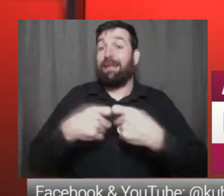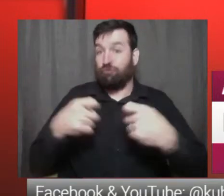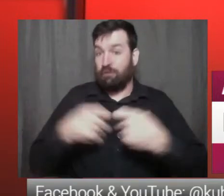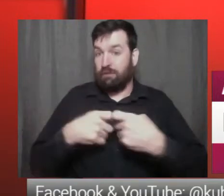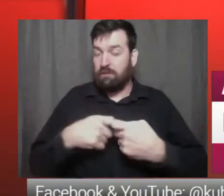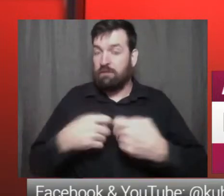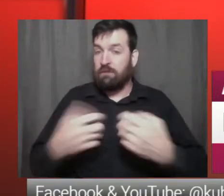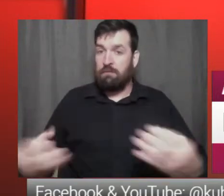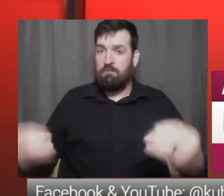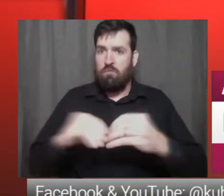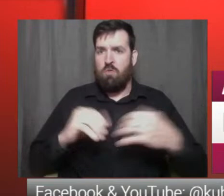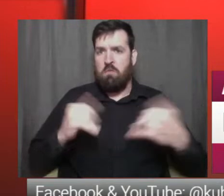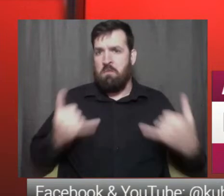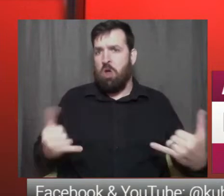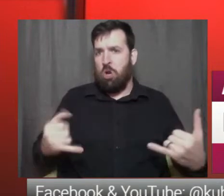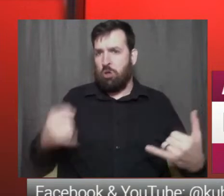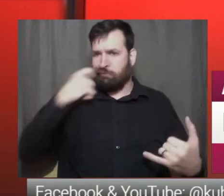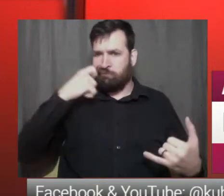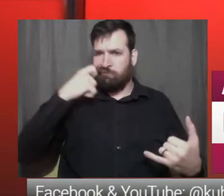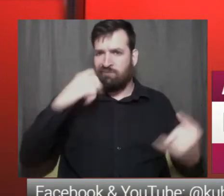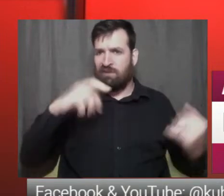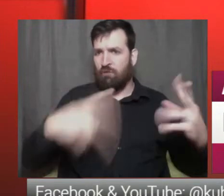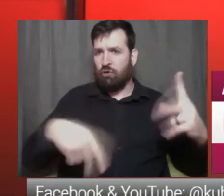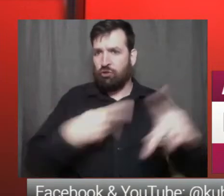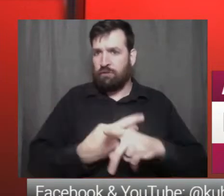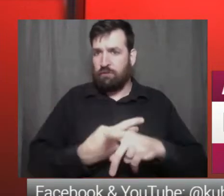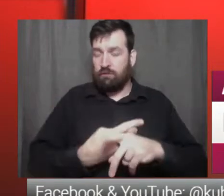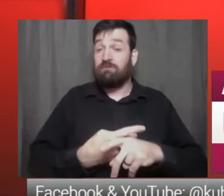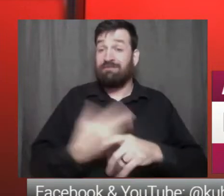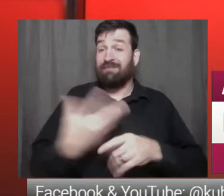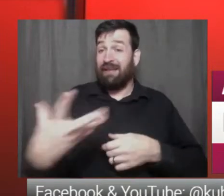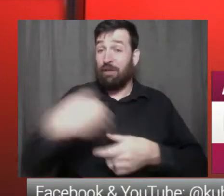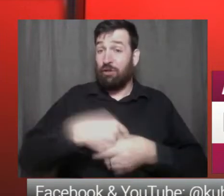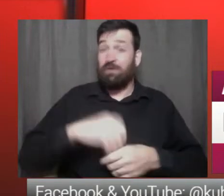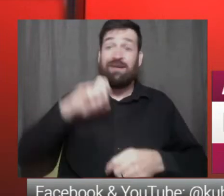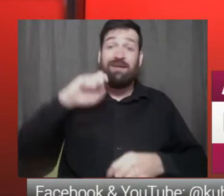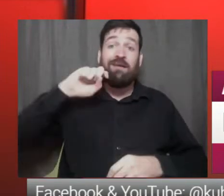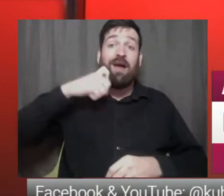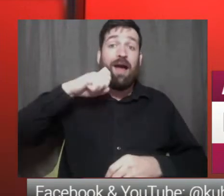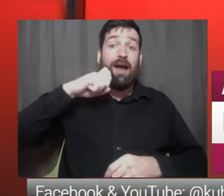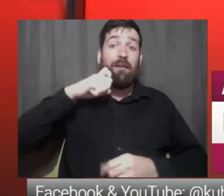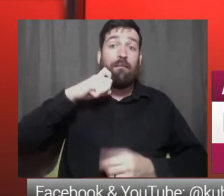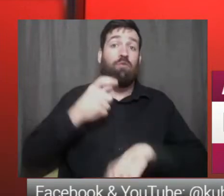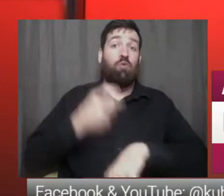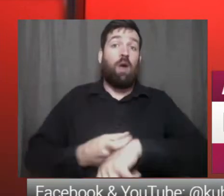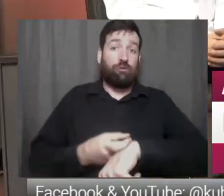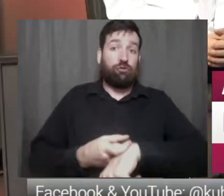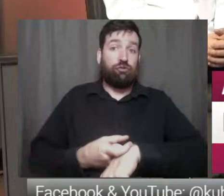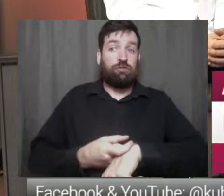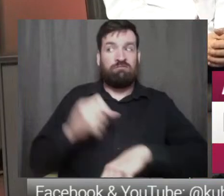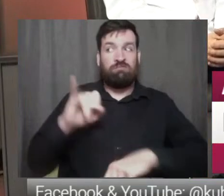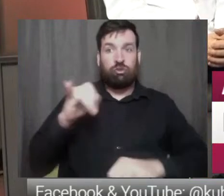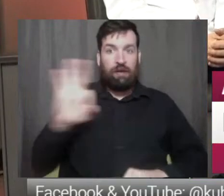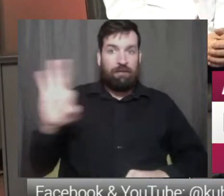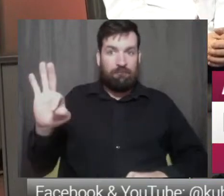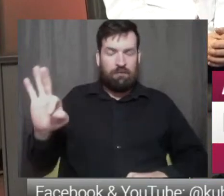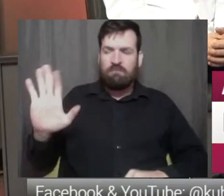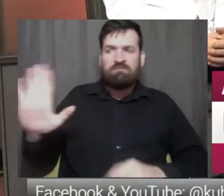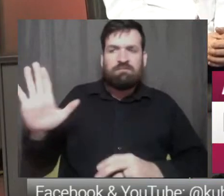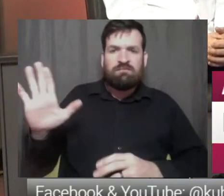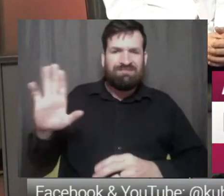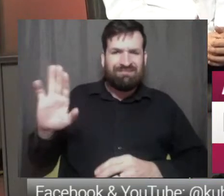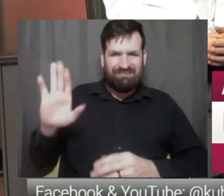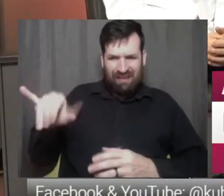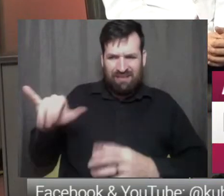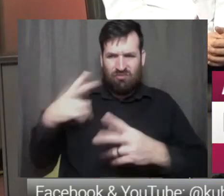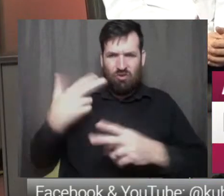modern versions that several of the companies offer, including the Apple Watch that Jeff wore. And what's that feature called that tracks what it's electrically? It's called